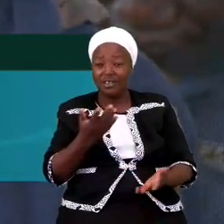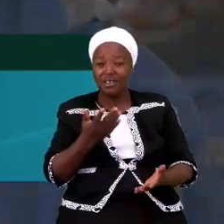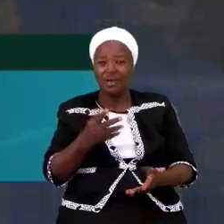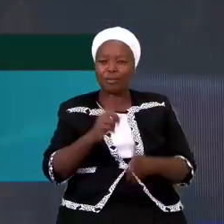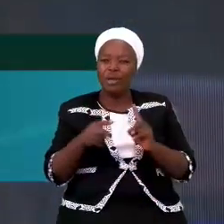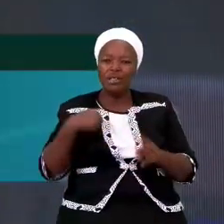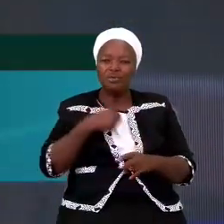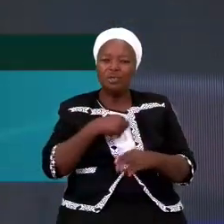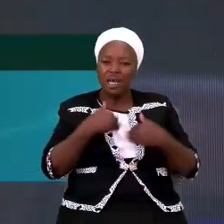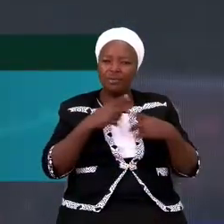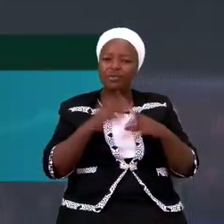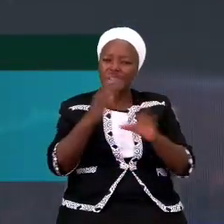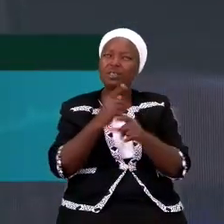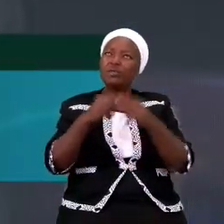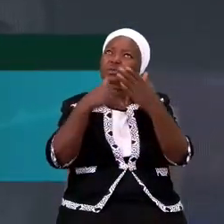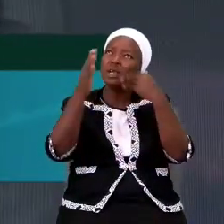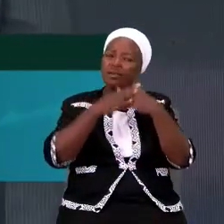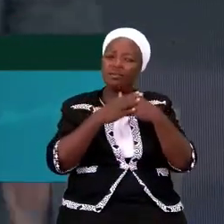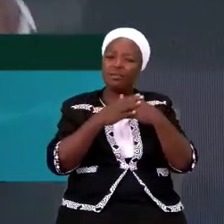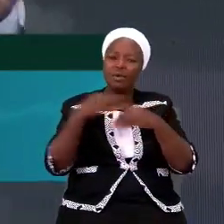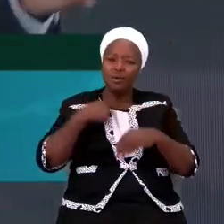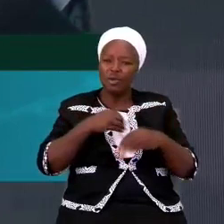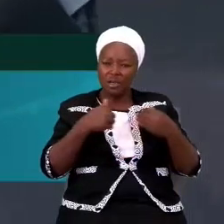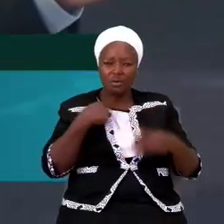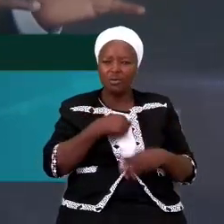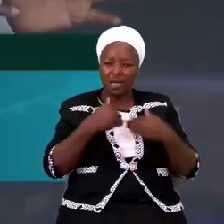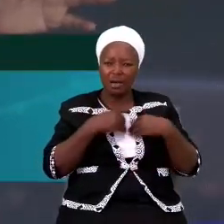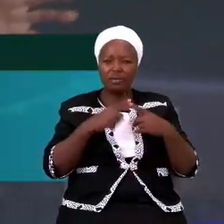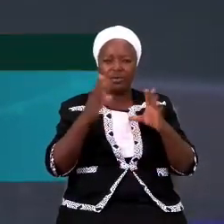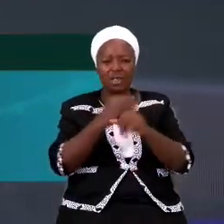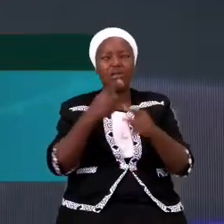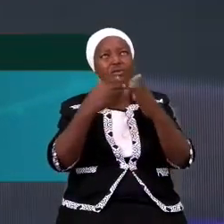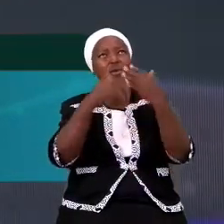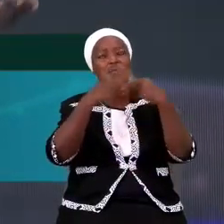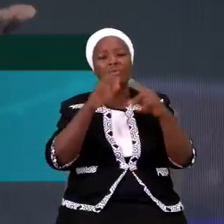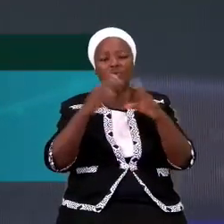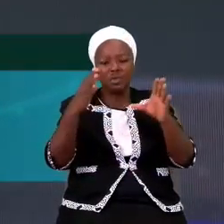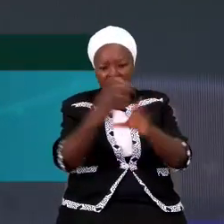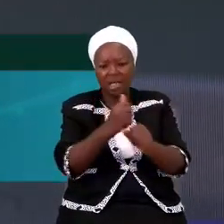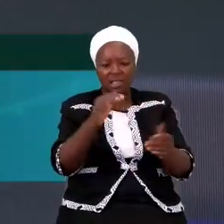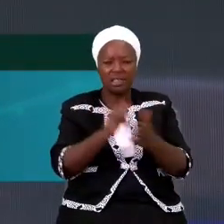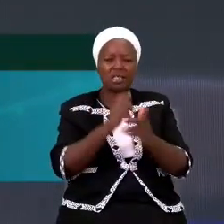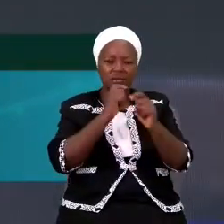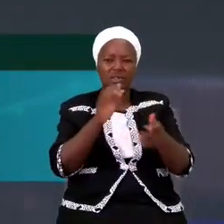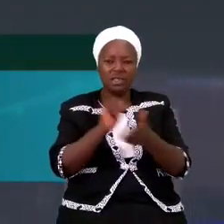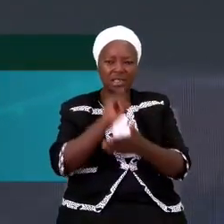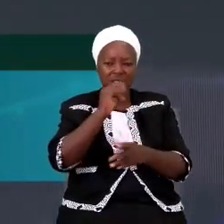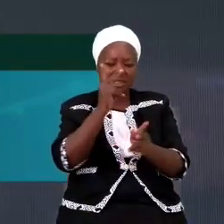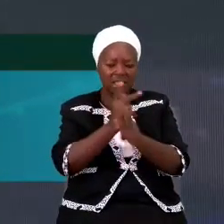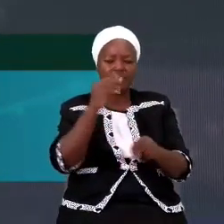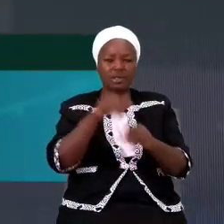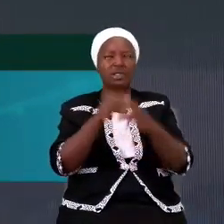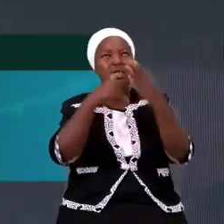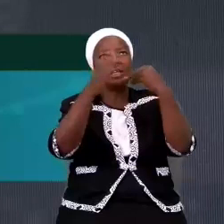that is reserved in heaven for us. You are saved. You are walking and living like a saved